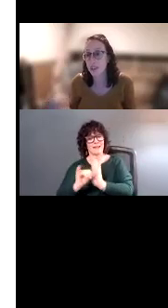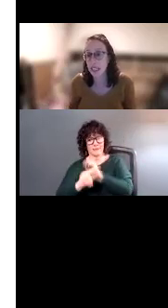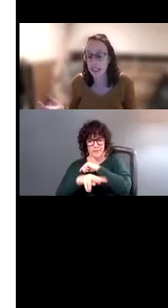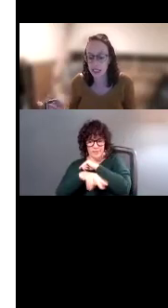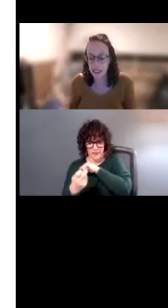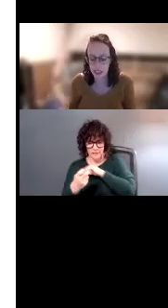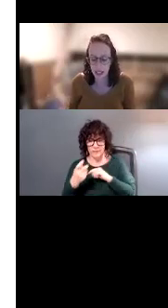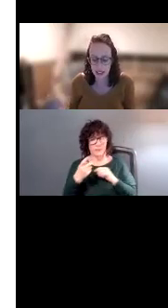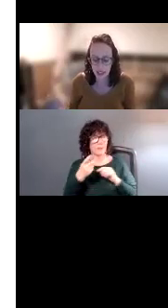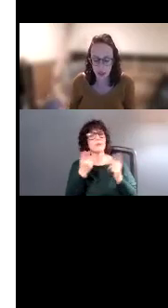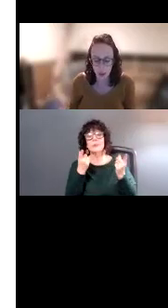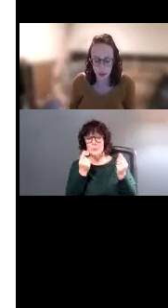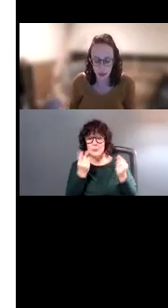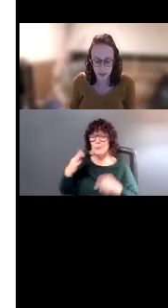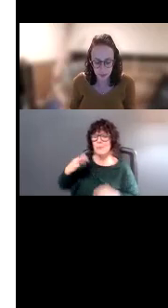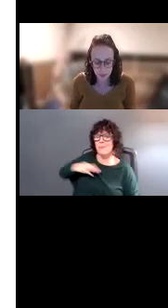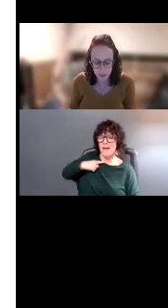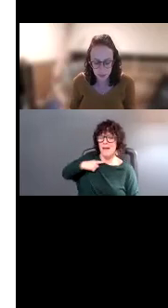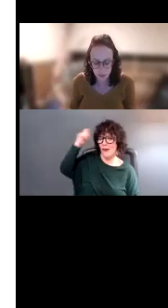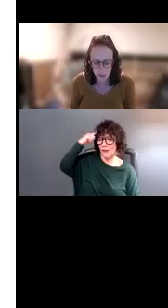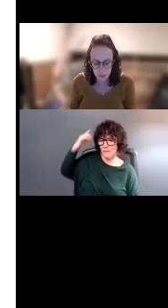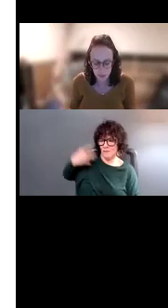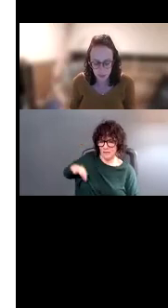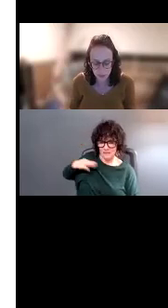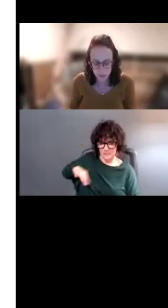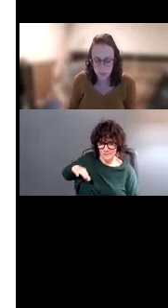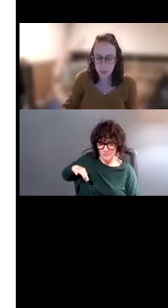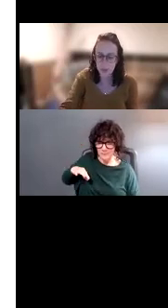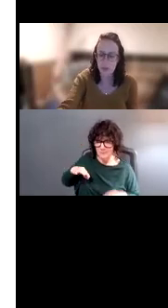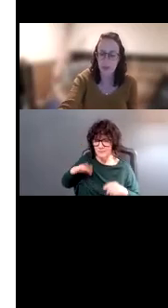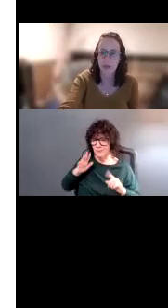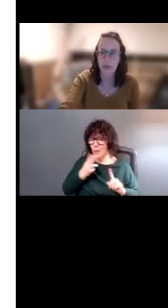whose identity that they've stolen.